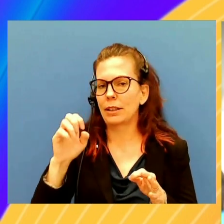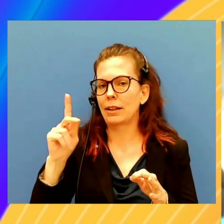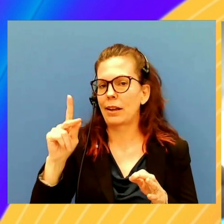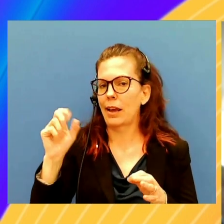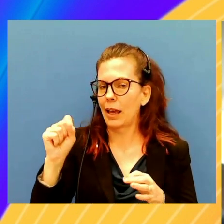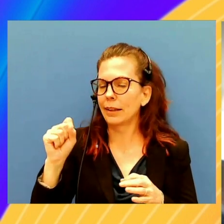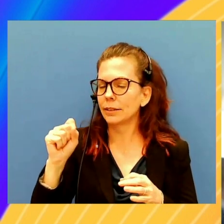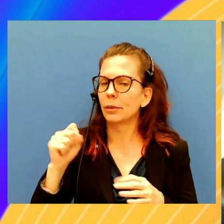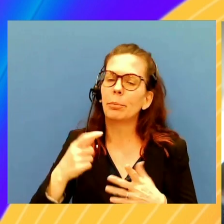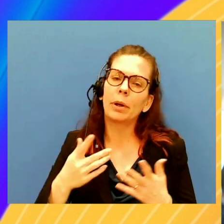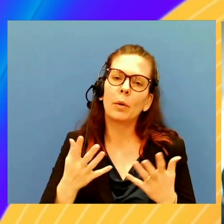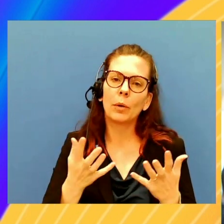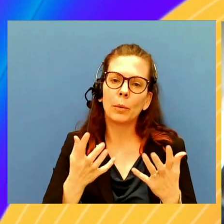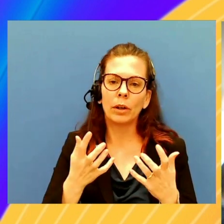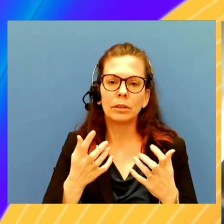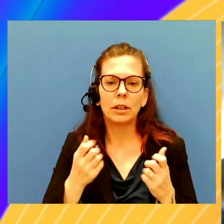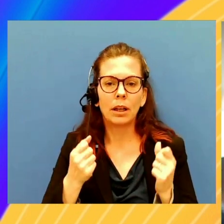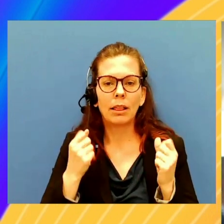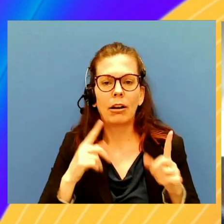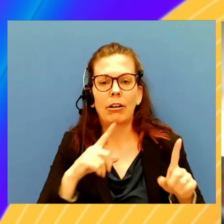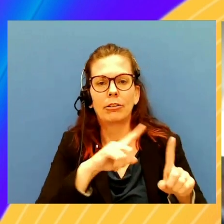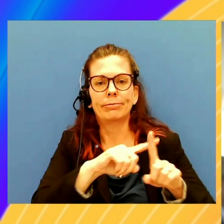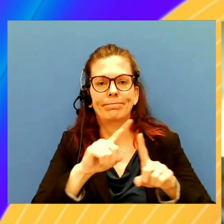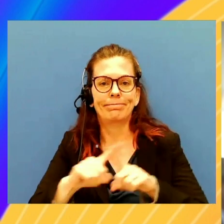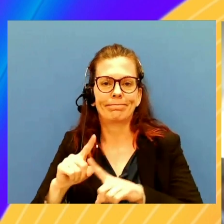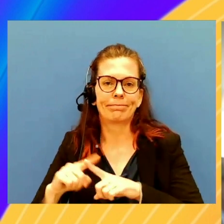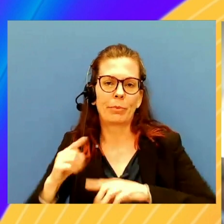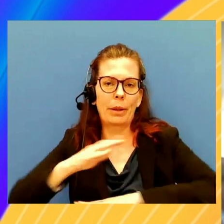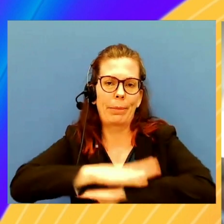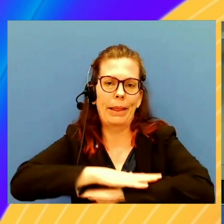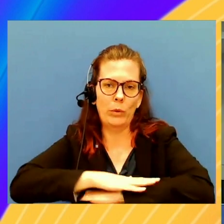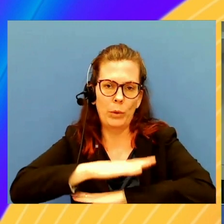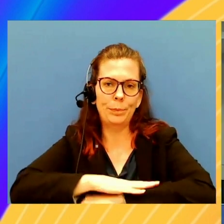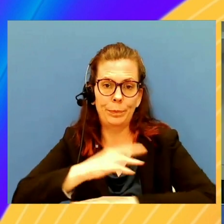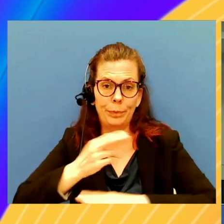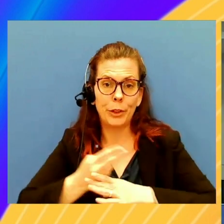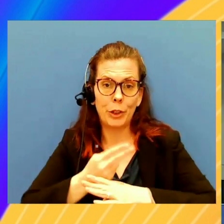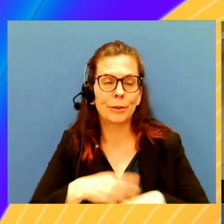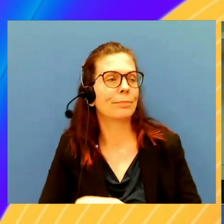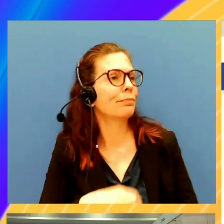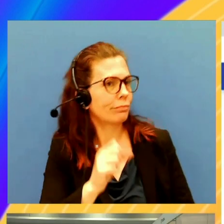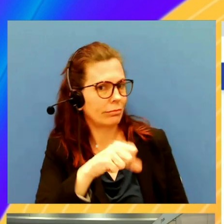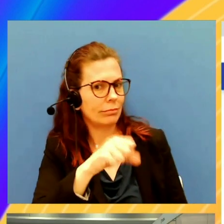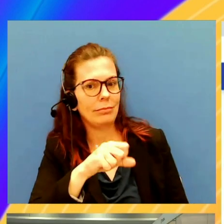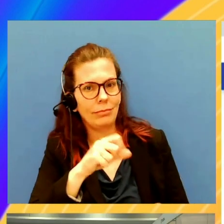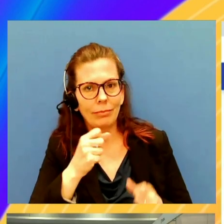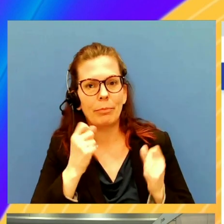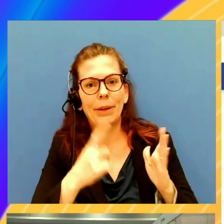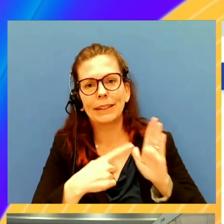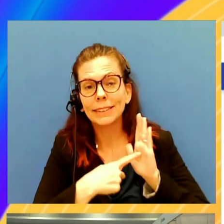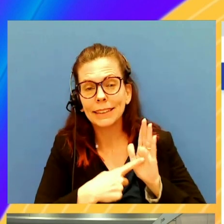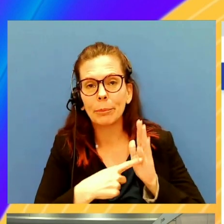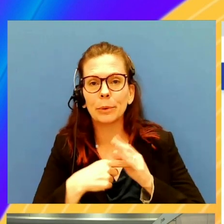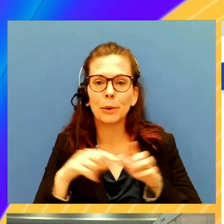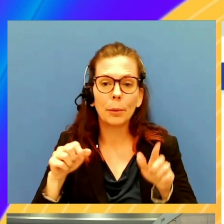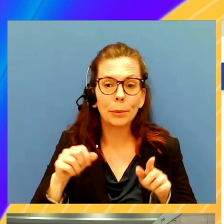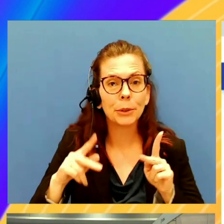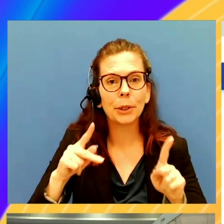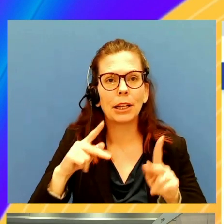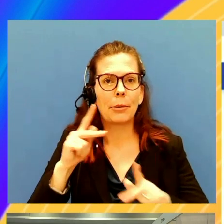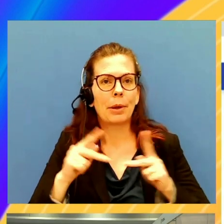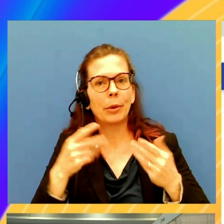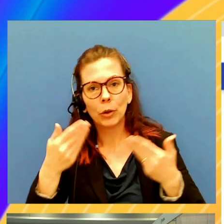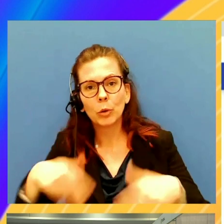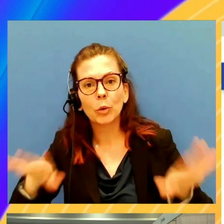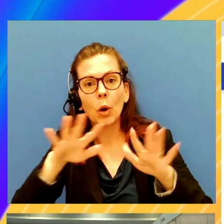want to have a lot of different platforms here. Yeah, there's a lot of examples and opportunities for people to get out there